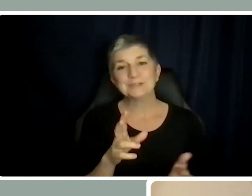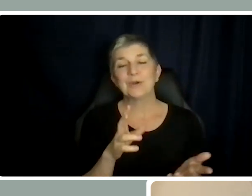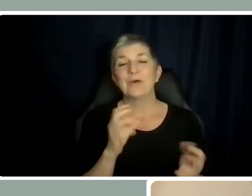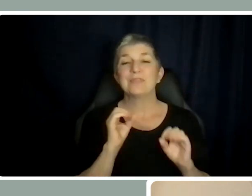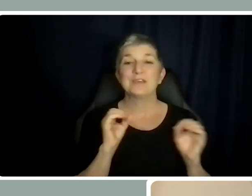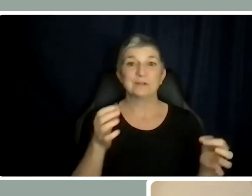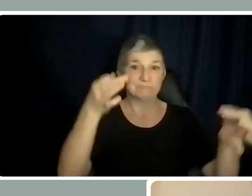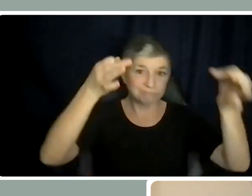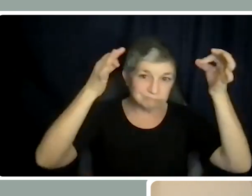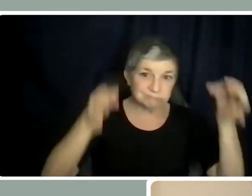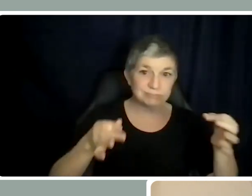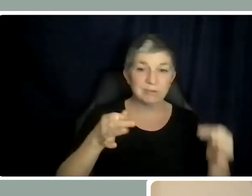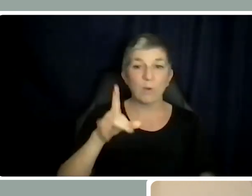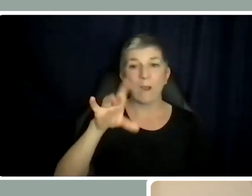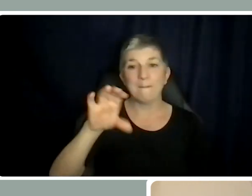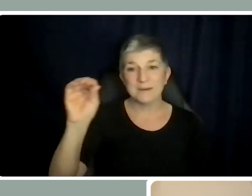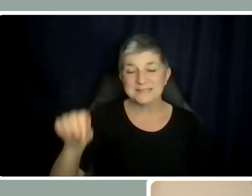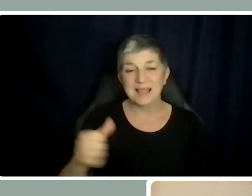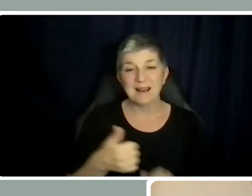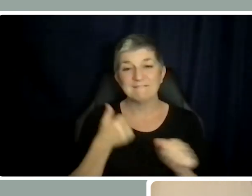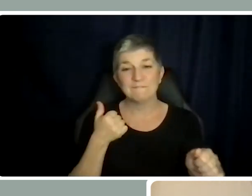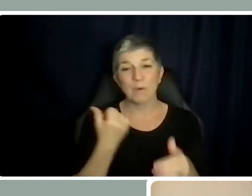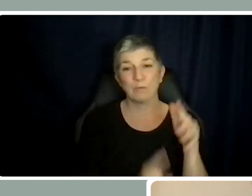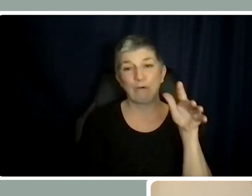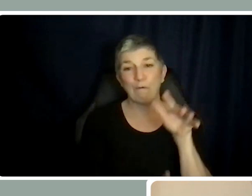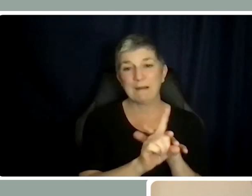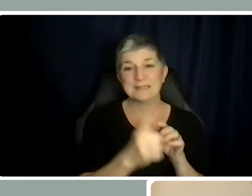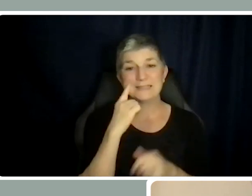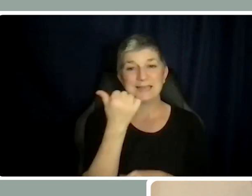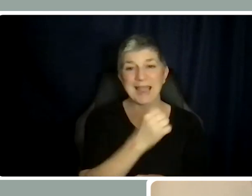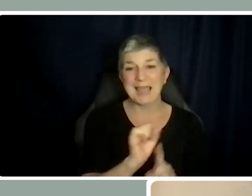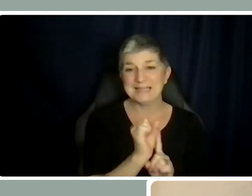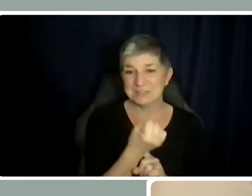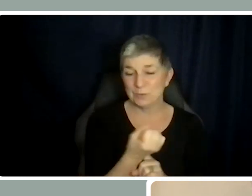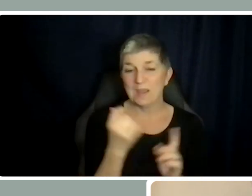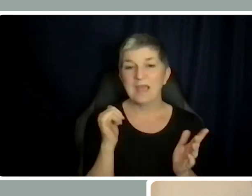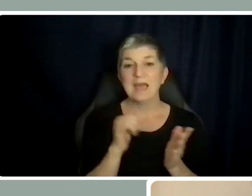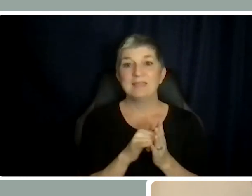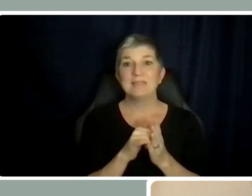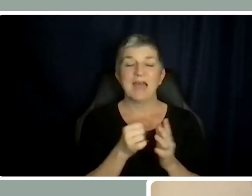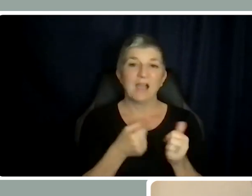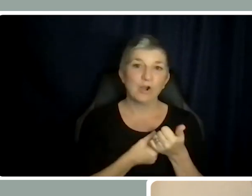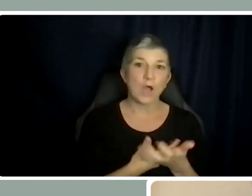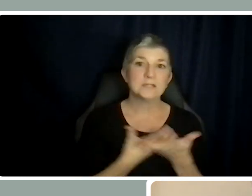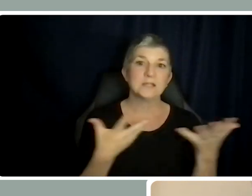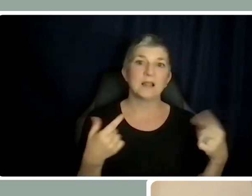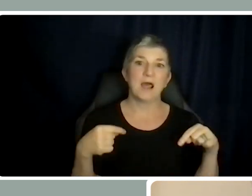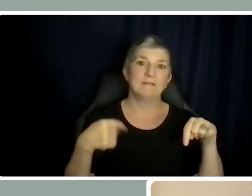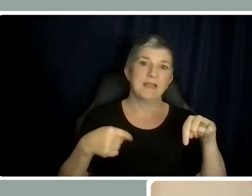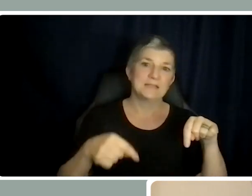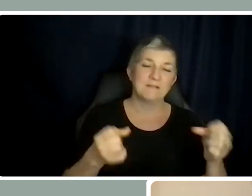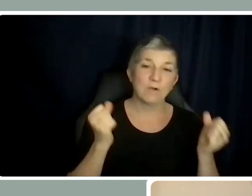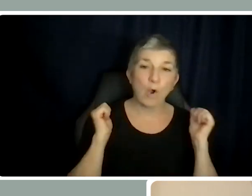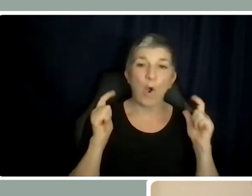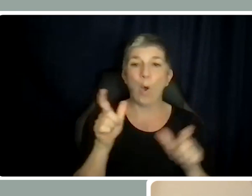absolute ironclad guarantee of avoiding a recurrence in any situation. And that's an enormous anxiety that all women with breast cancer and